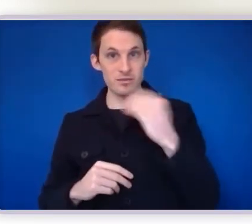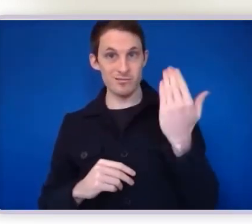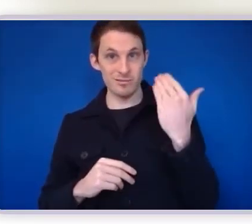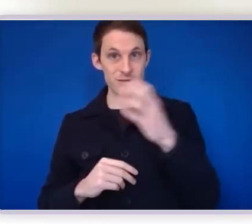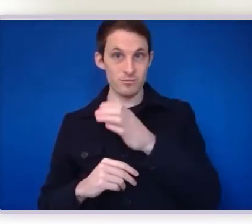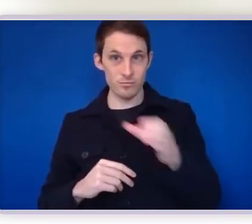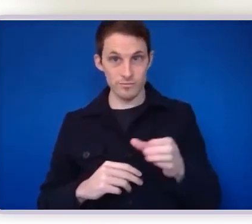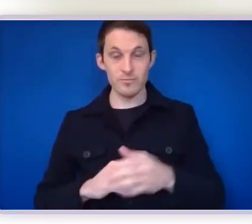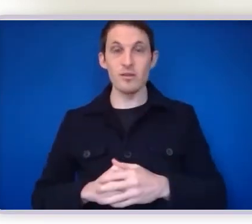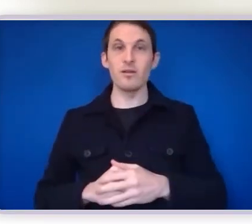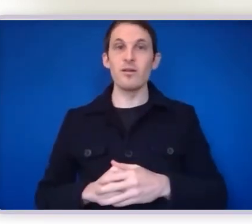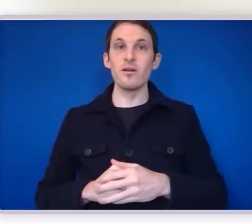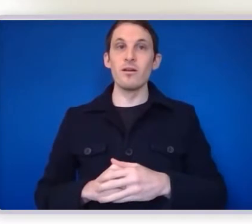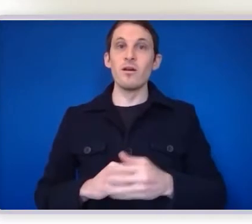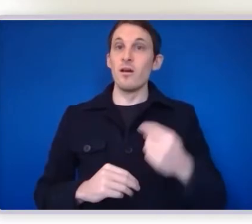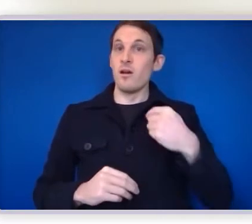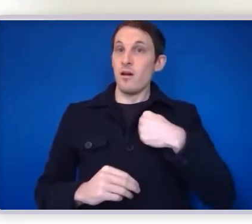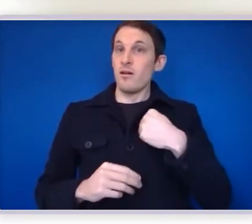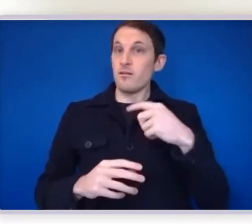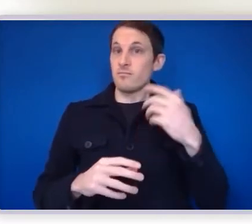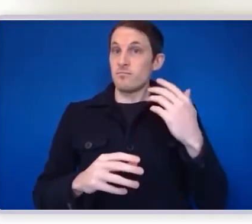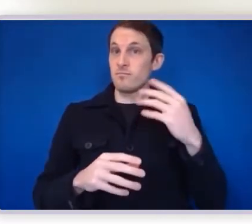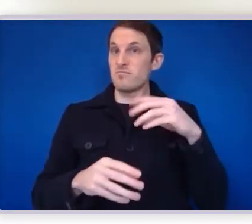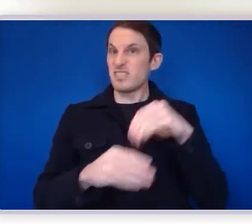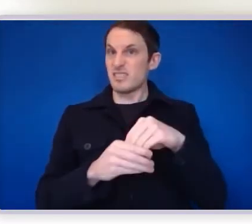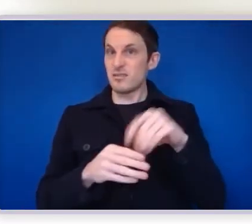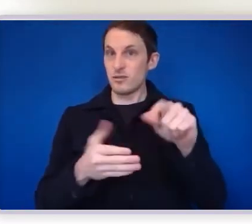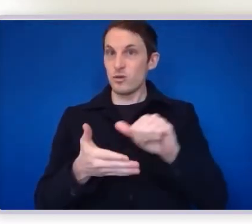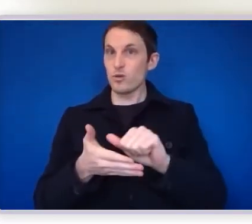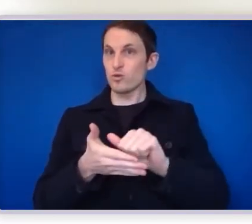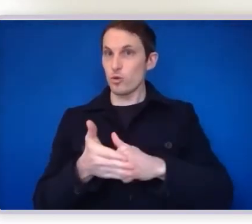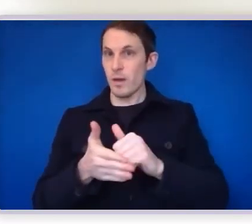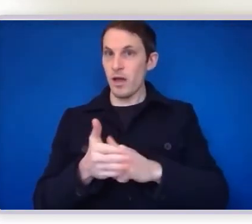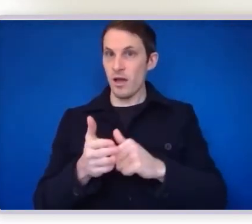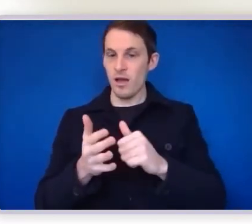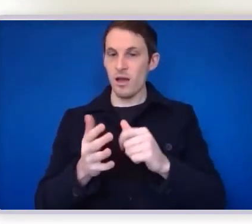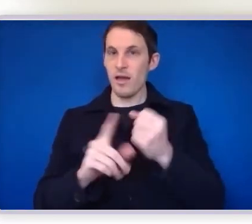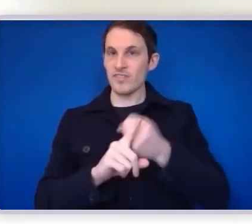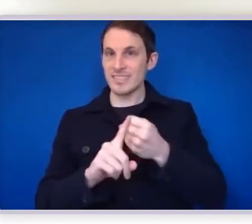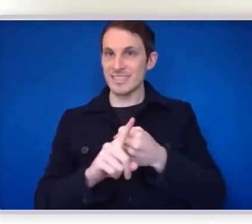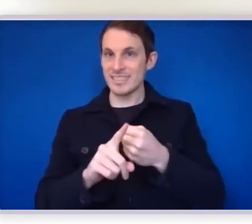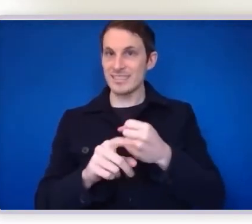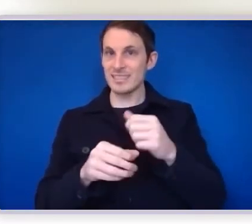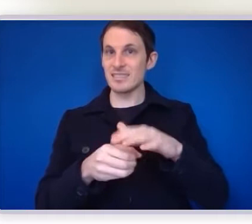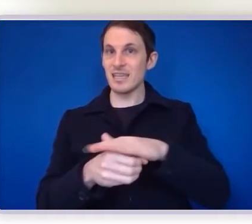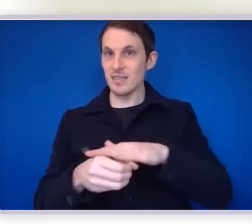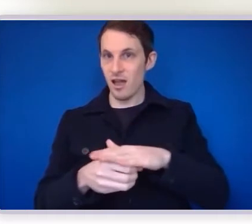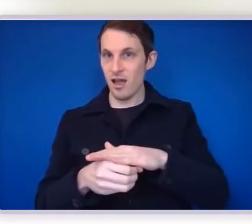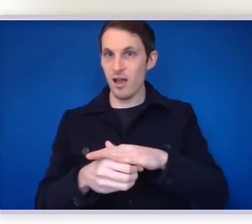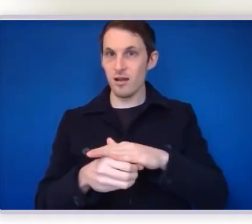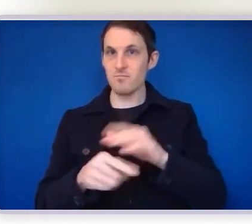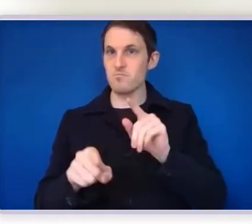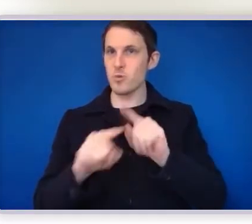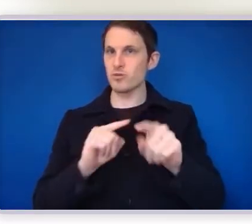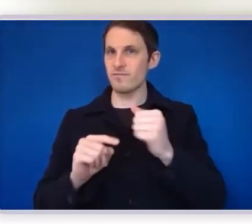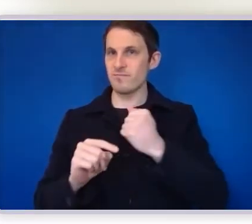I have been in the sort of consumer advocacy sector for most of my life, most of my adult